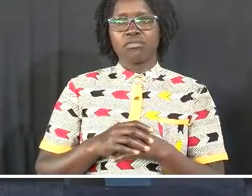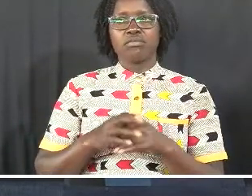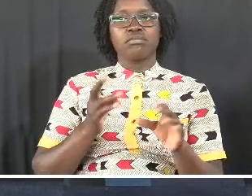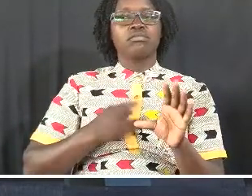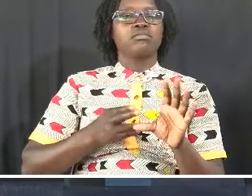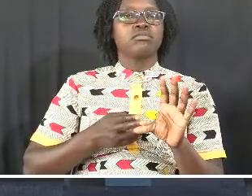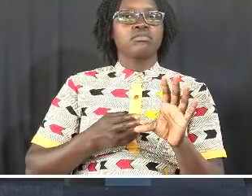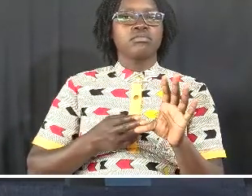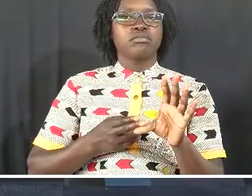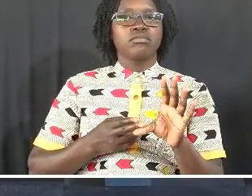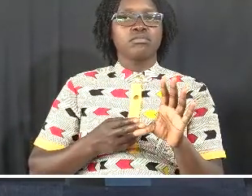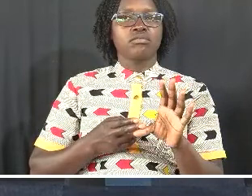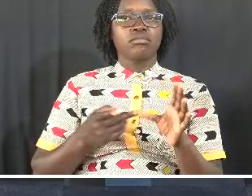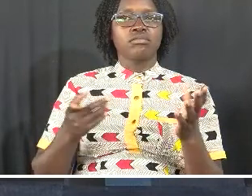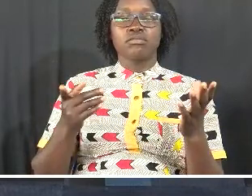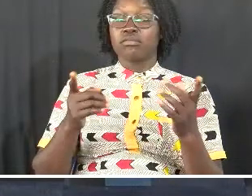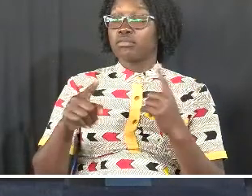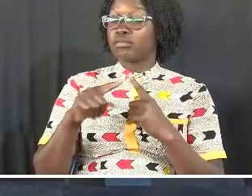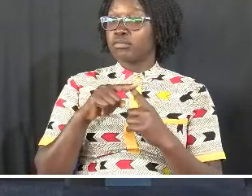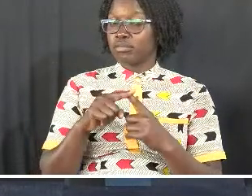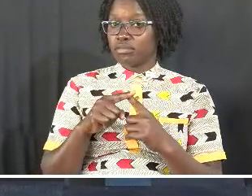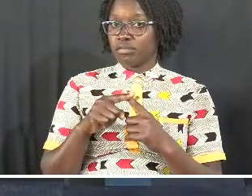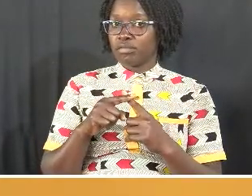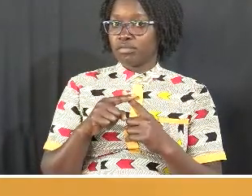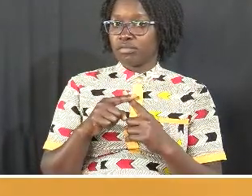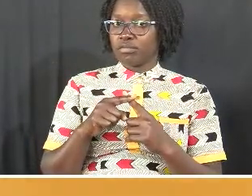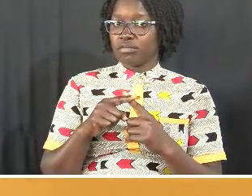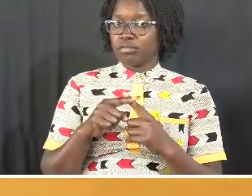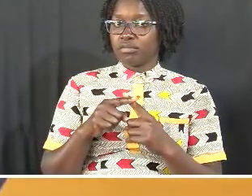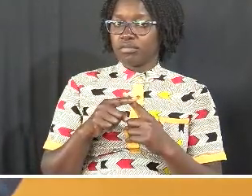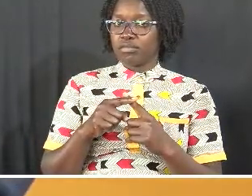participate in that which is positive.